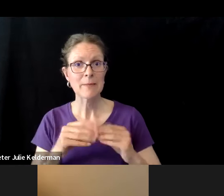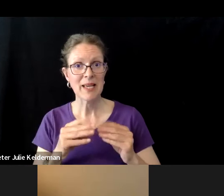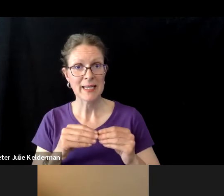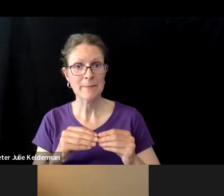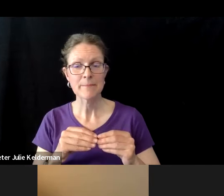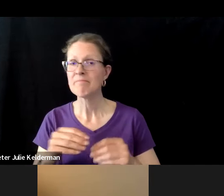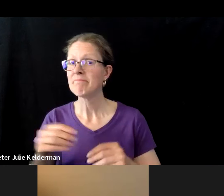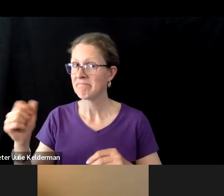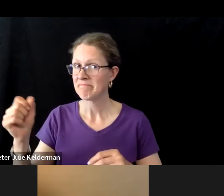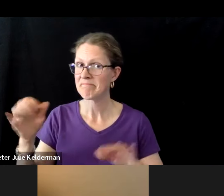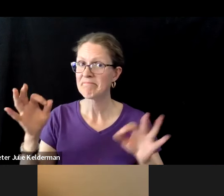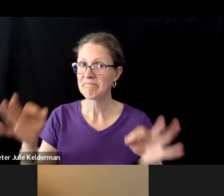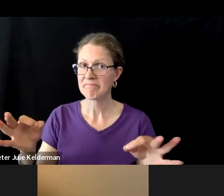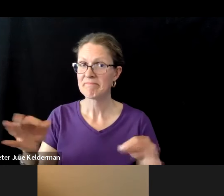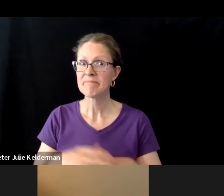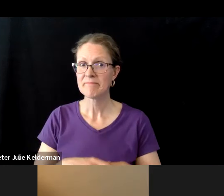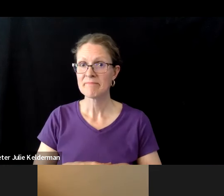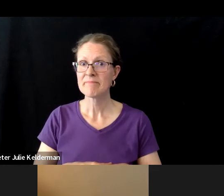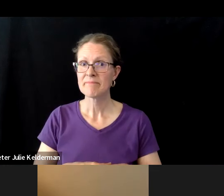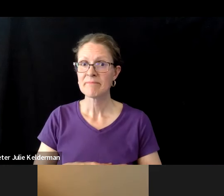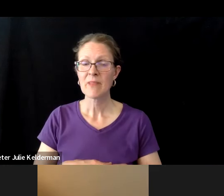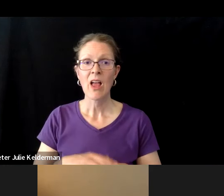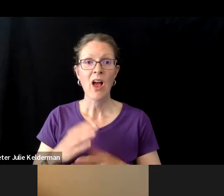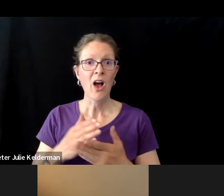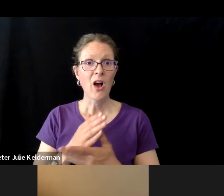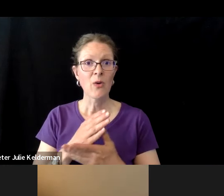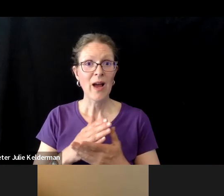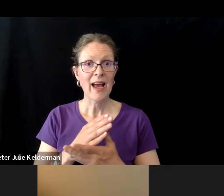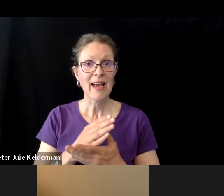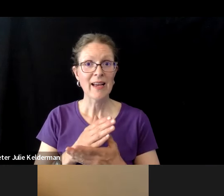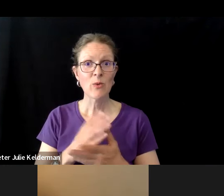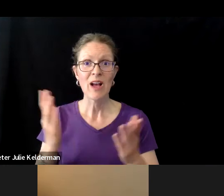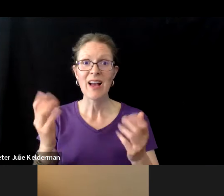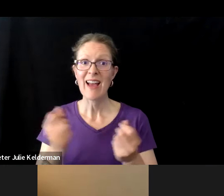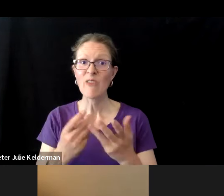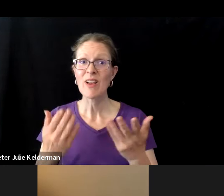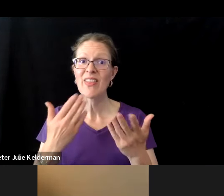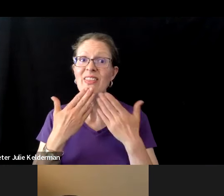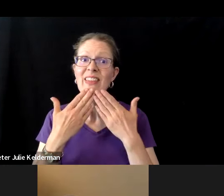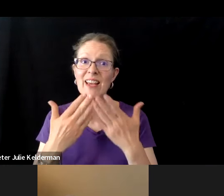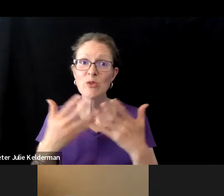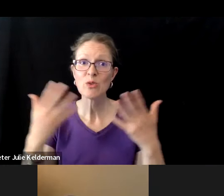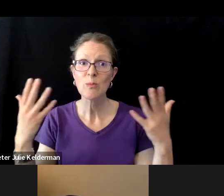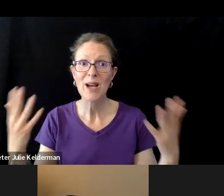Yes, absolutely. All right, cheers. Well, everybody, thank you so much.